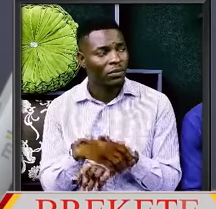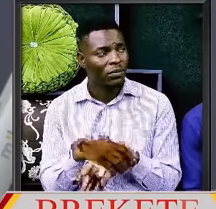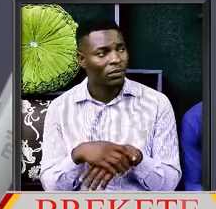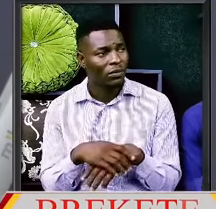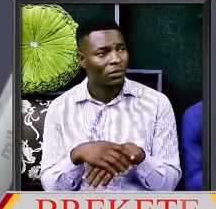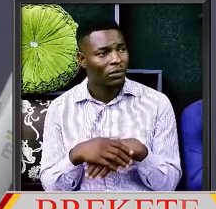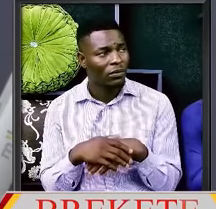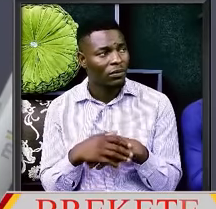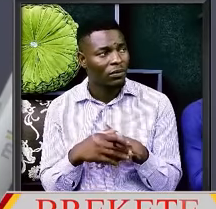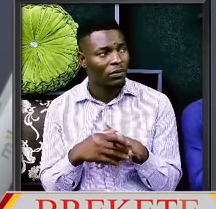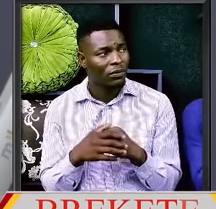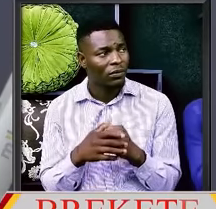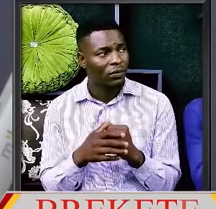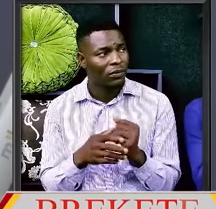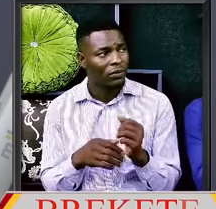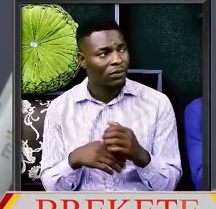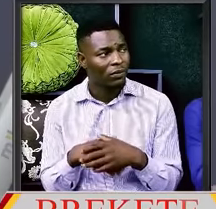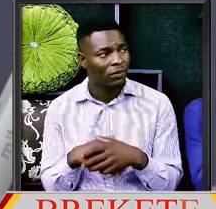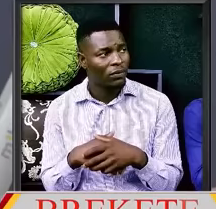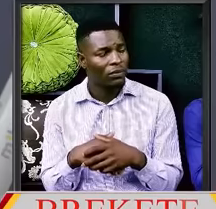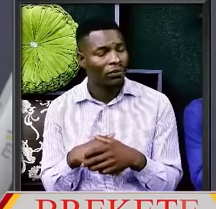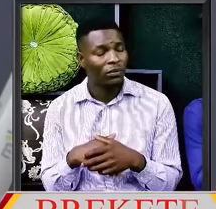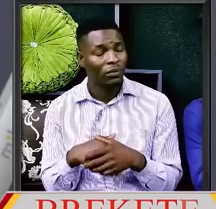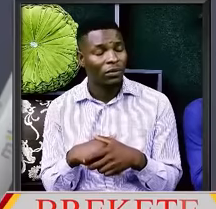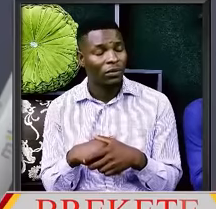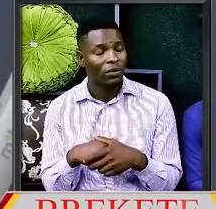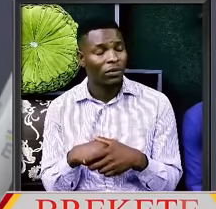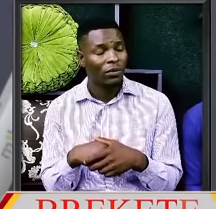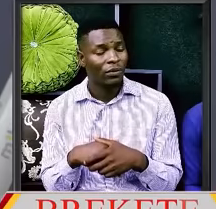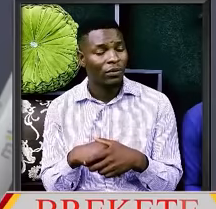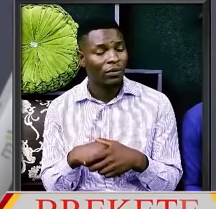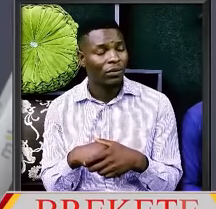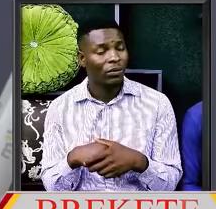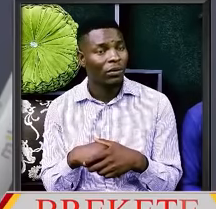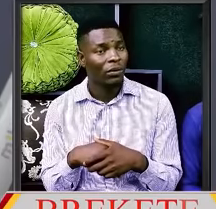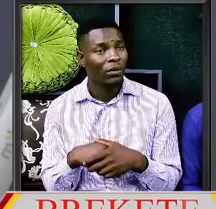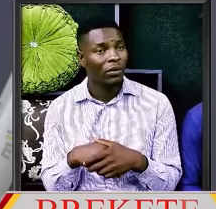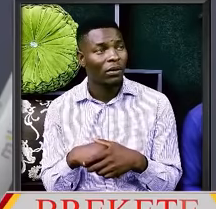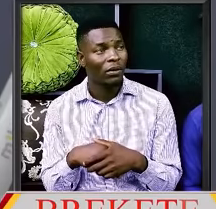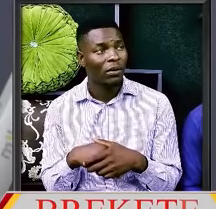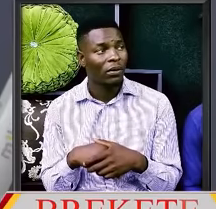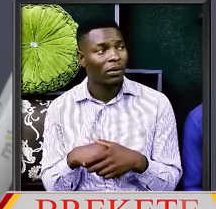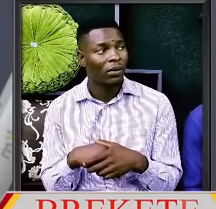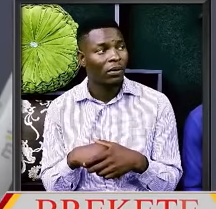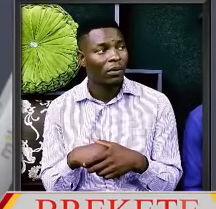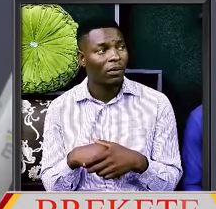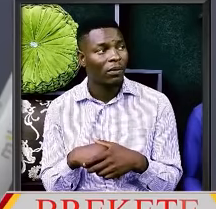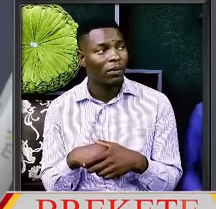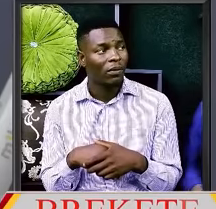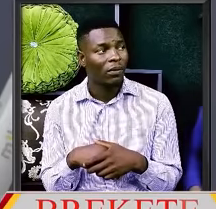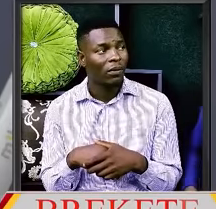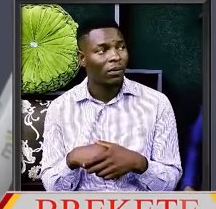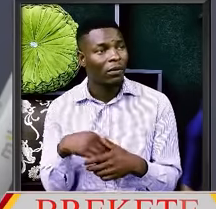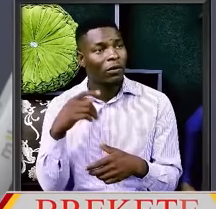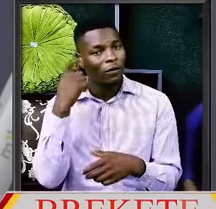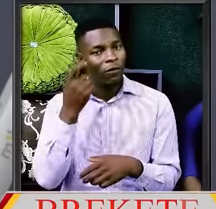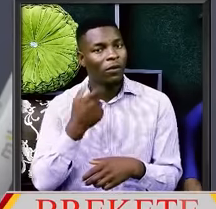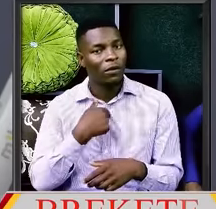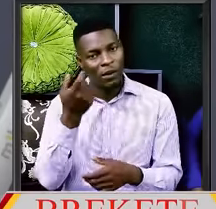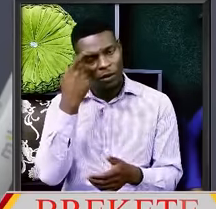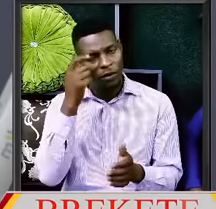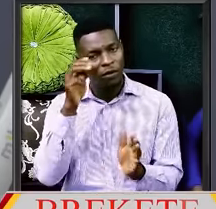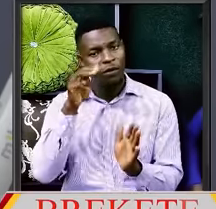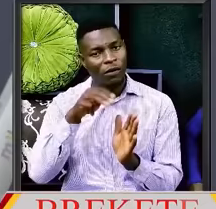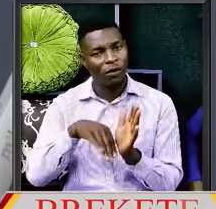law to work for Nigeria. At least my government, police, government is involved.